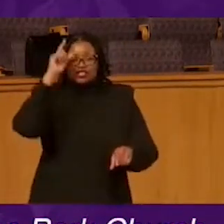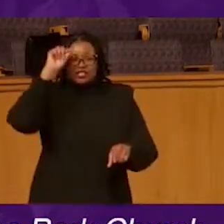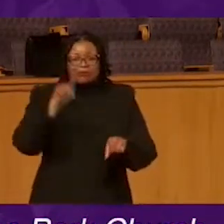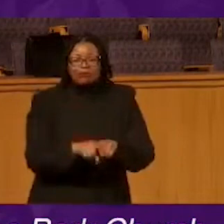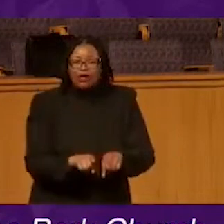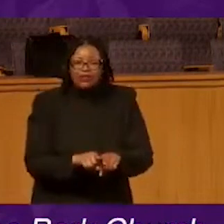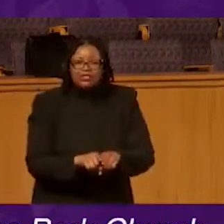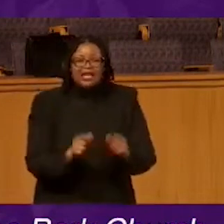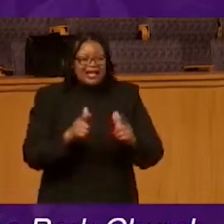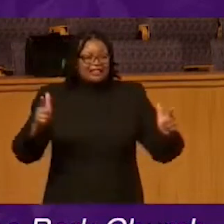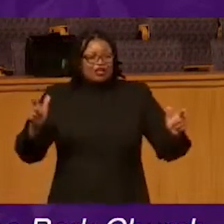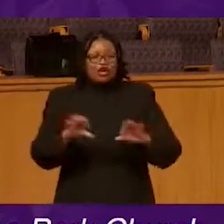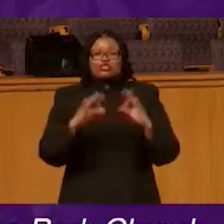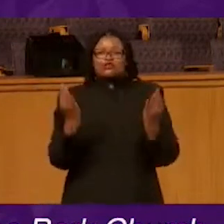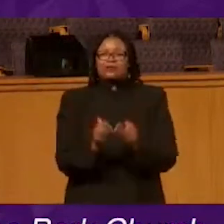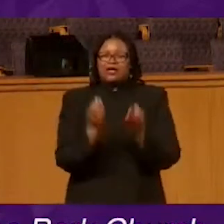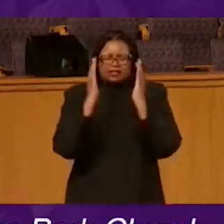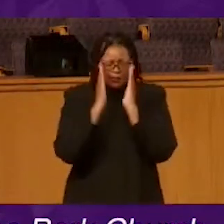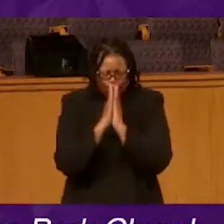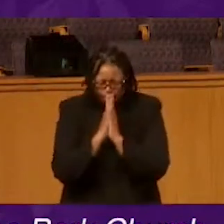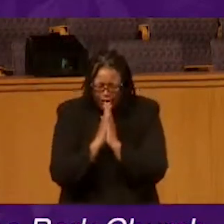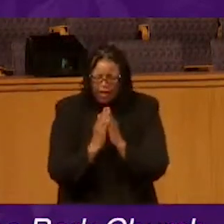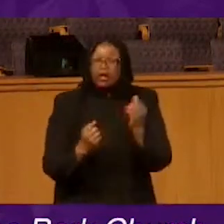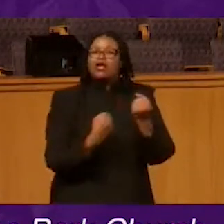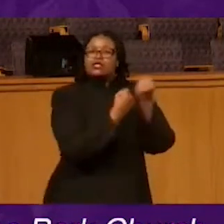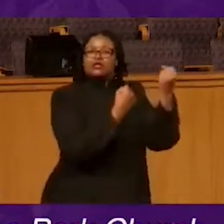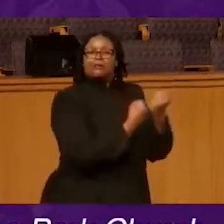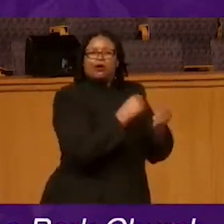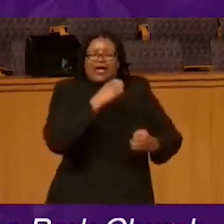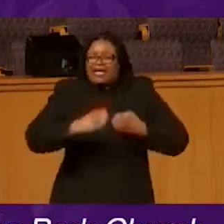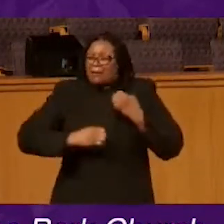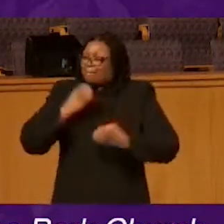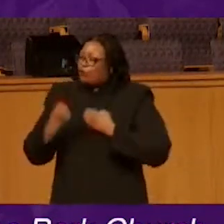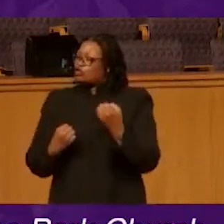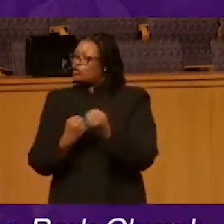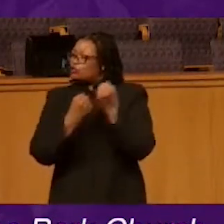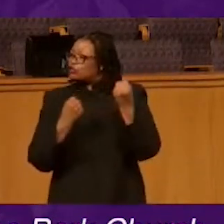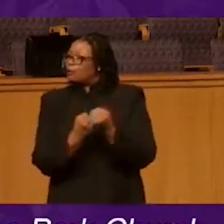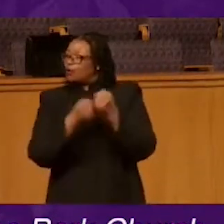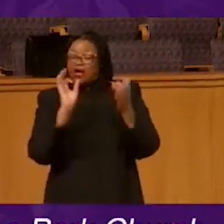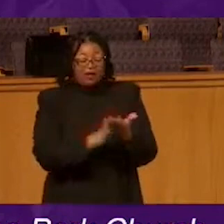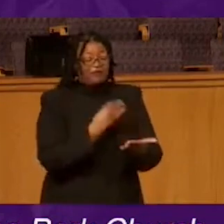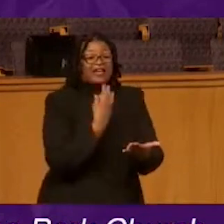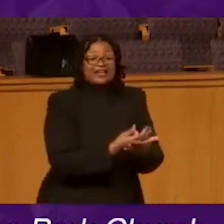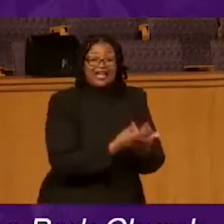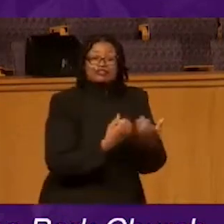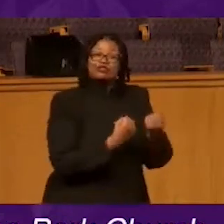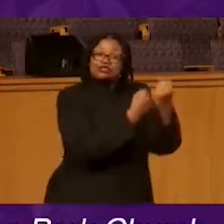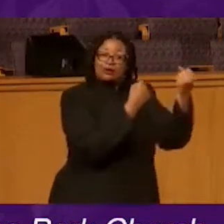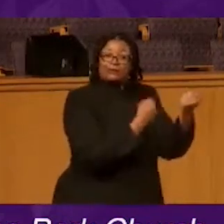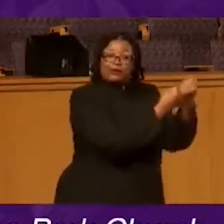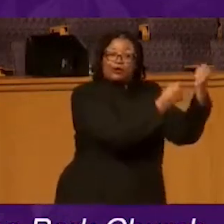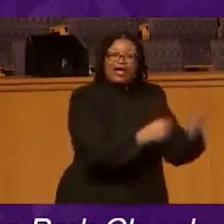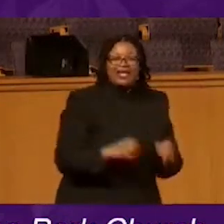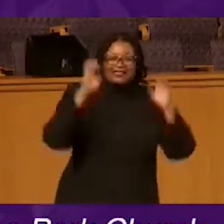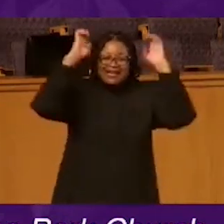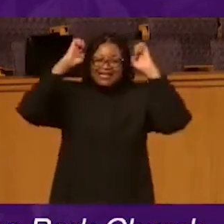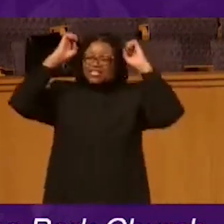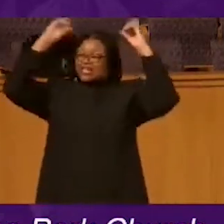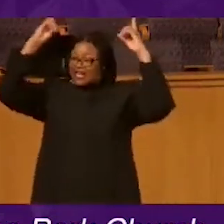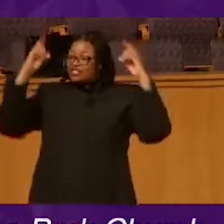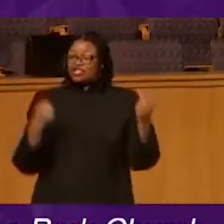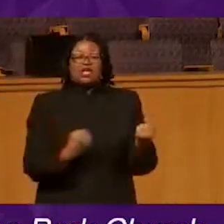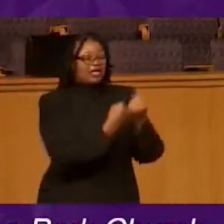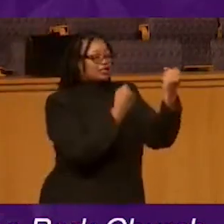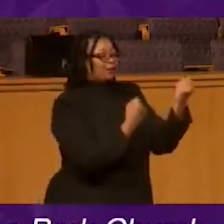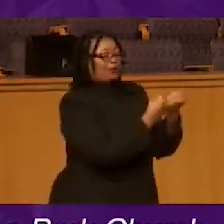larger family, you've had some prayer support, and you've had some emotional support, and you got some financial support, and you've had some educational support. You've